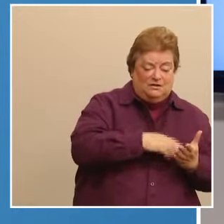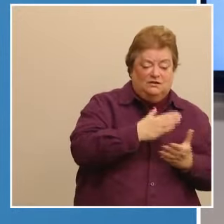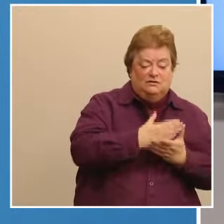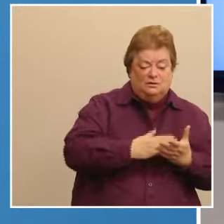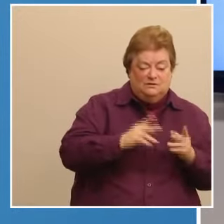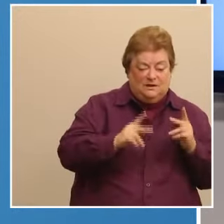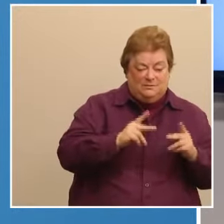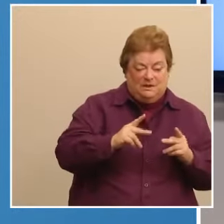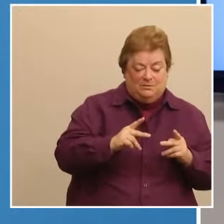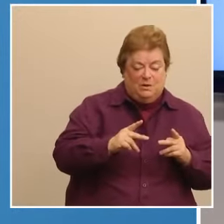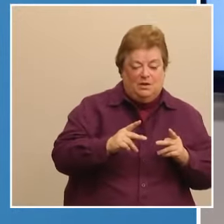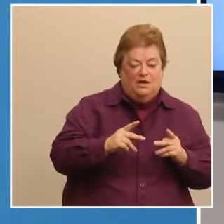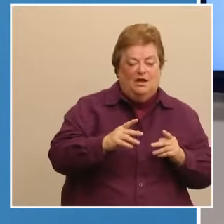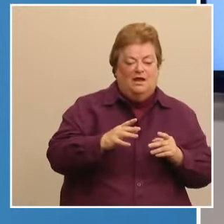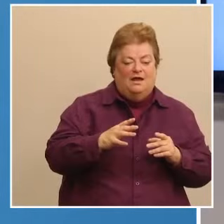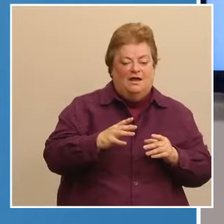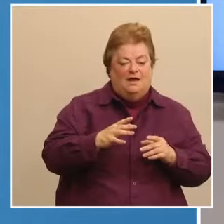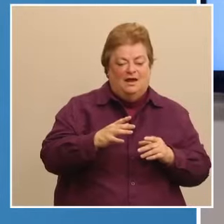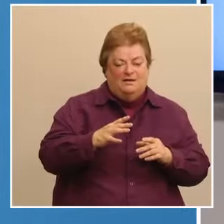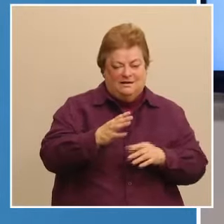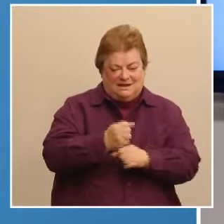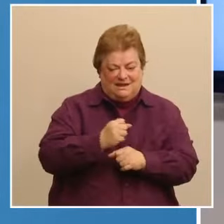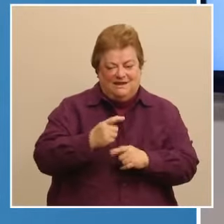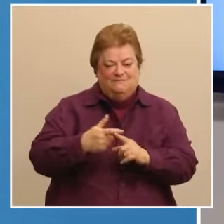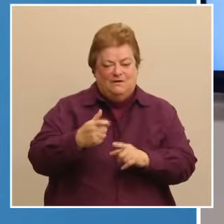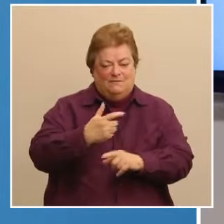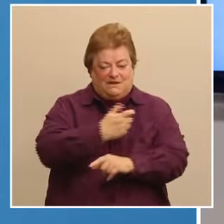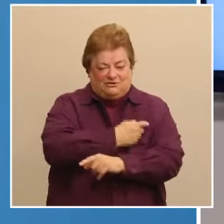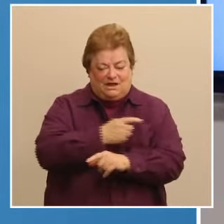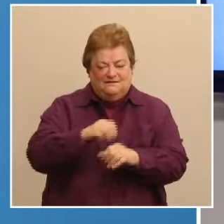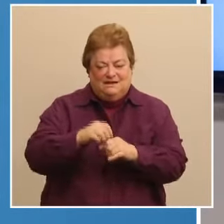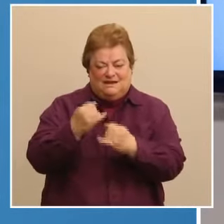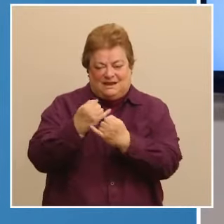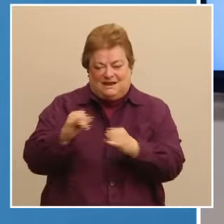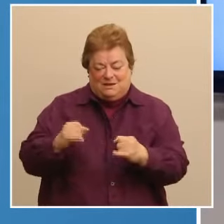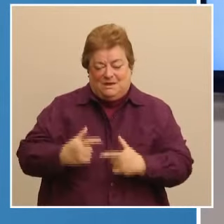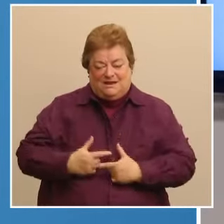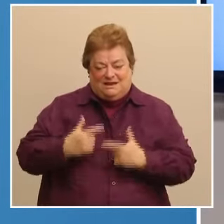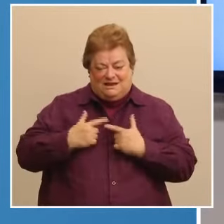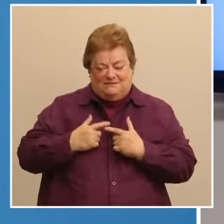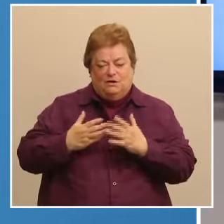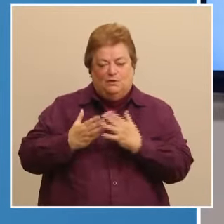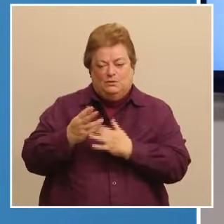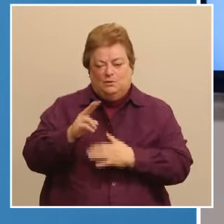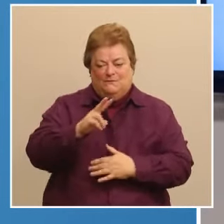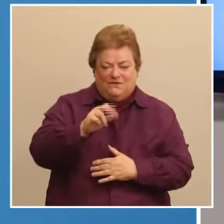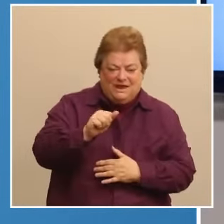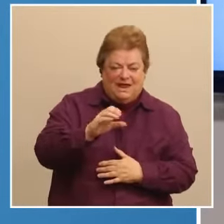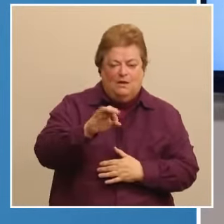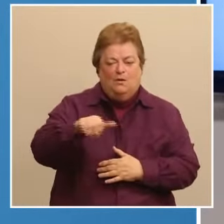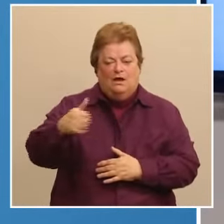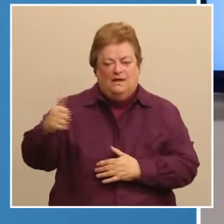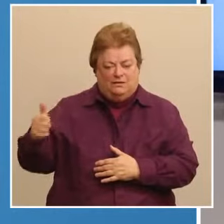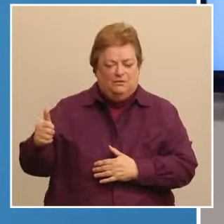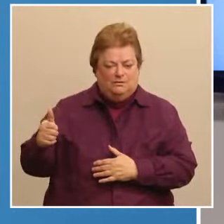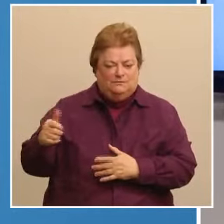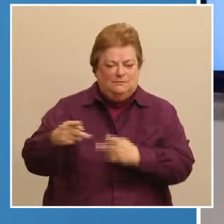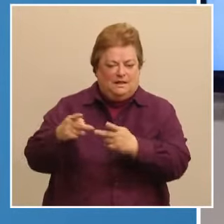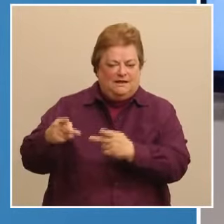are getting them in the independent living communities or have gotten them through the VA or another resource.